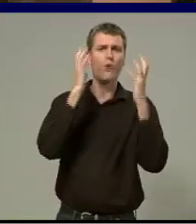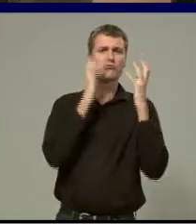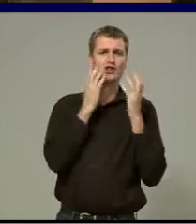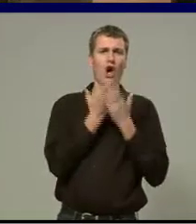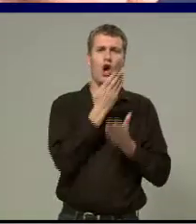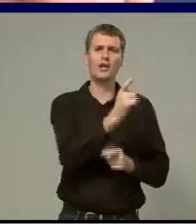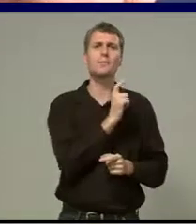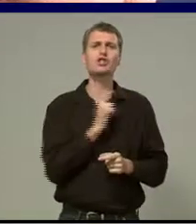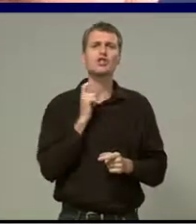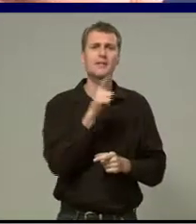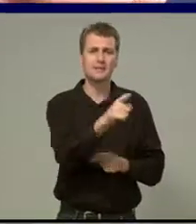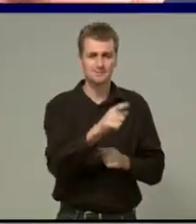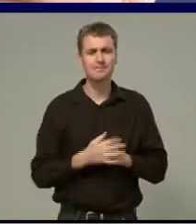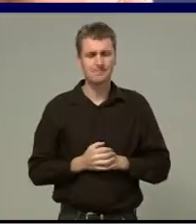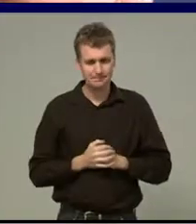Perhaps